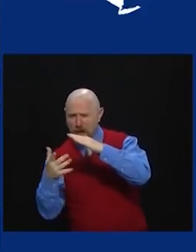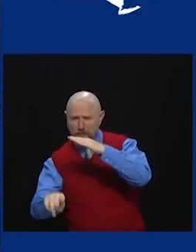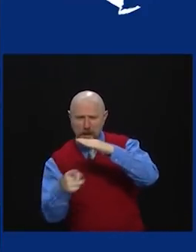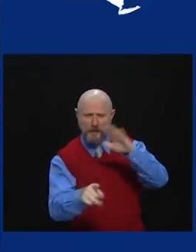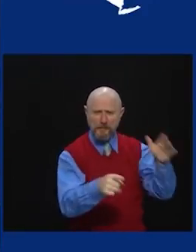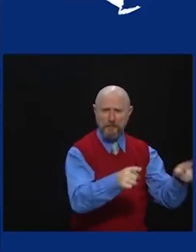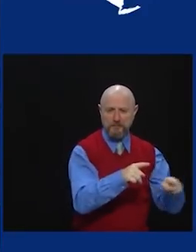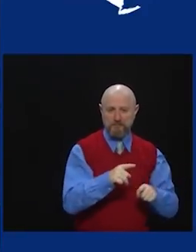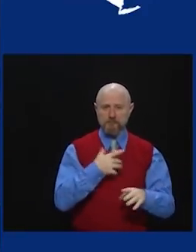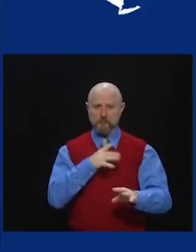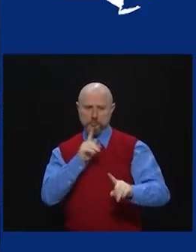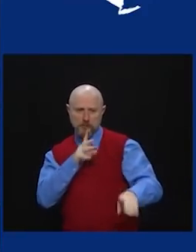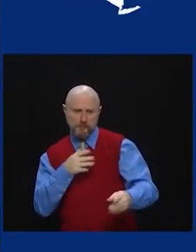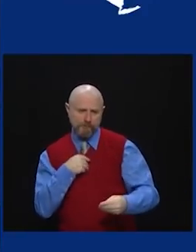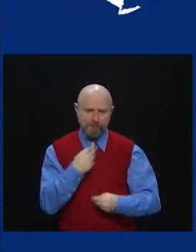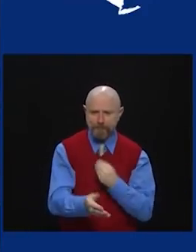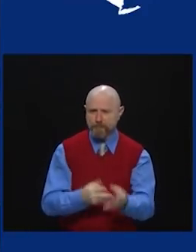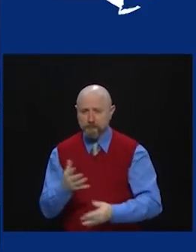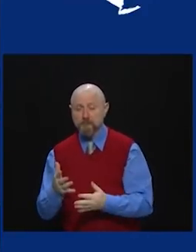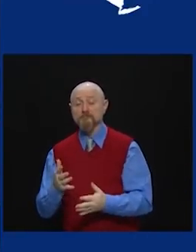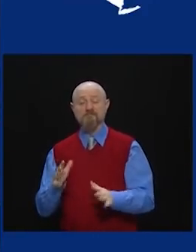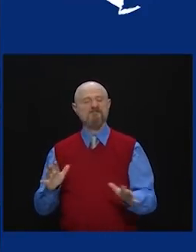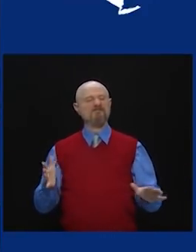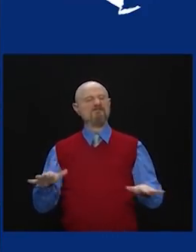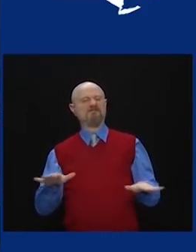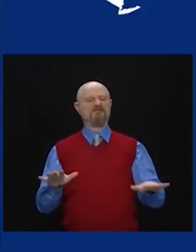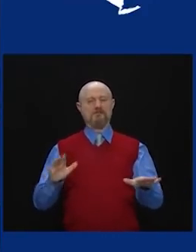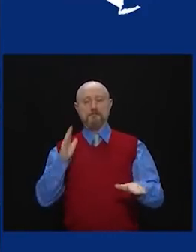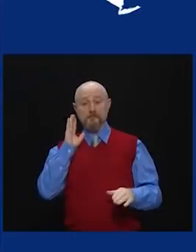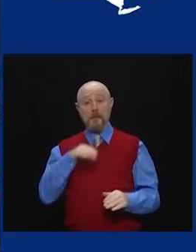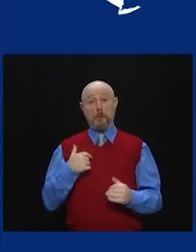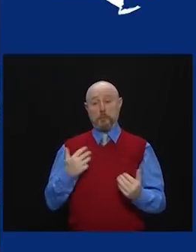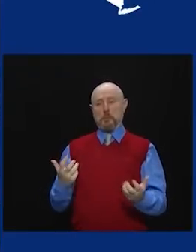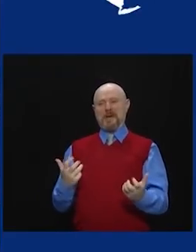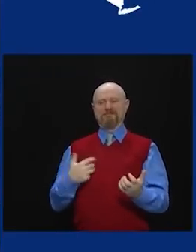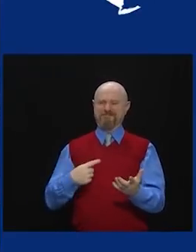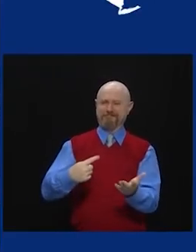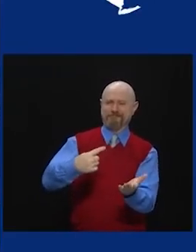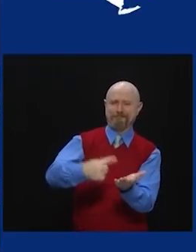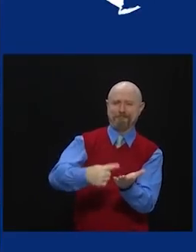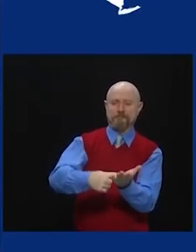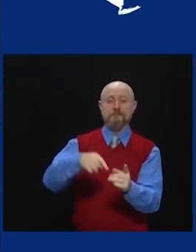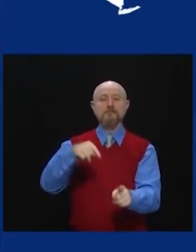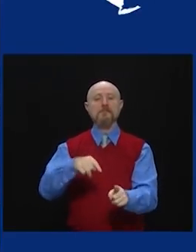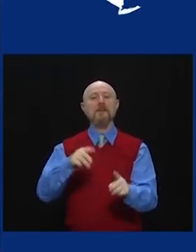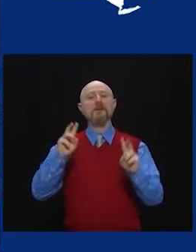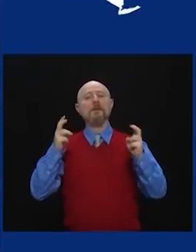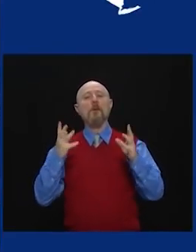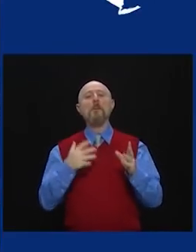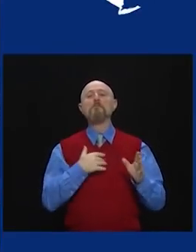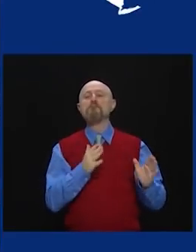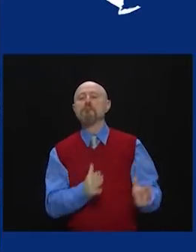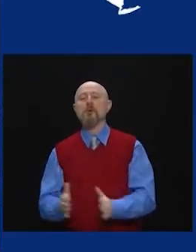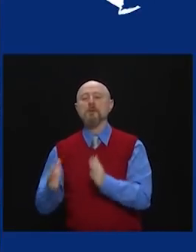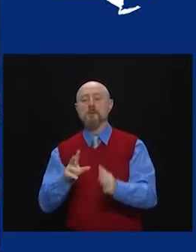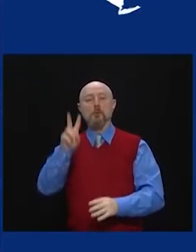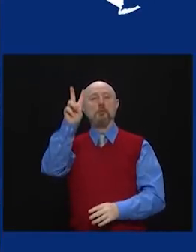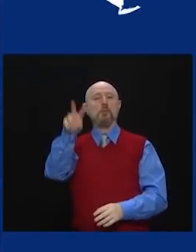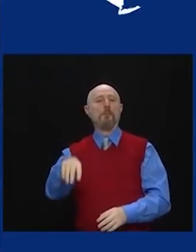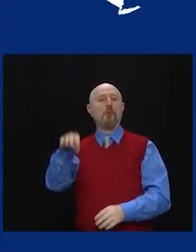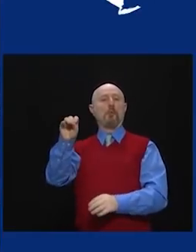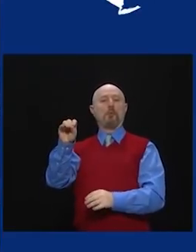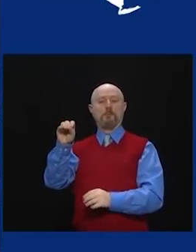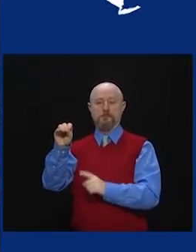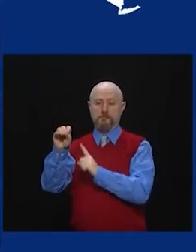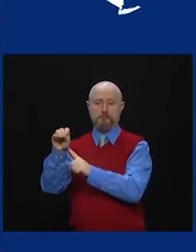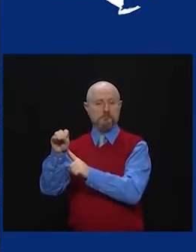necessary. So why I want to talk about a 2.0 plan is simply a reminder that we're heading into a